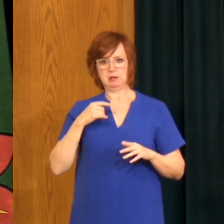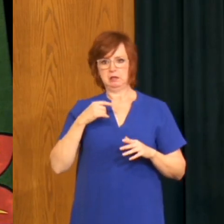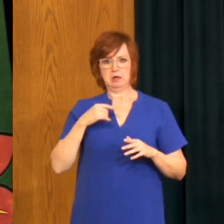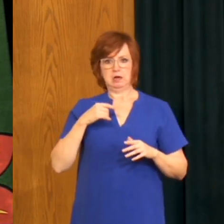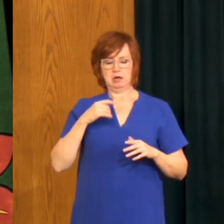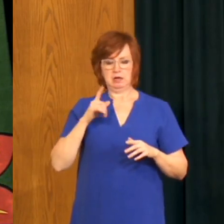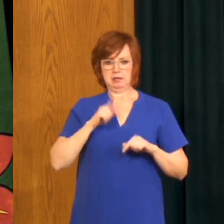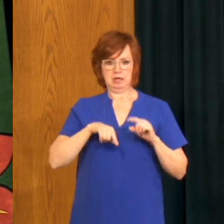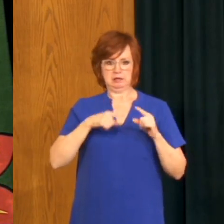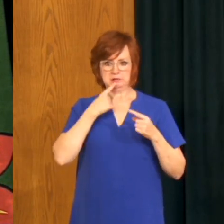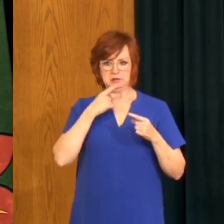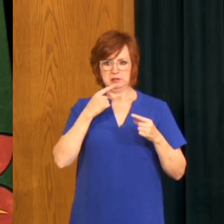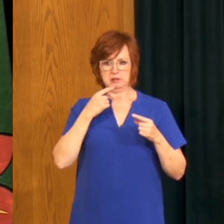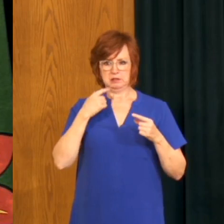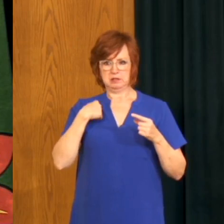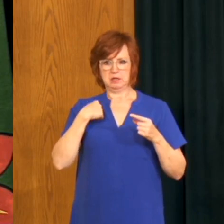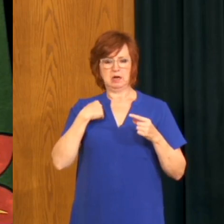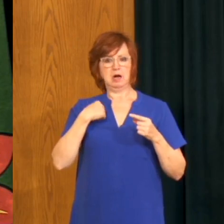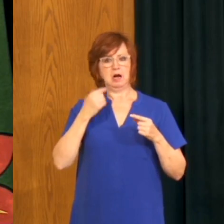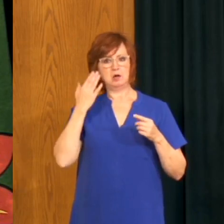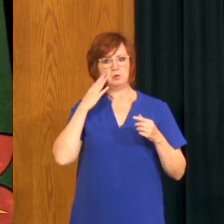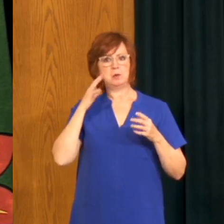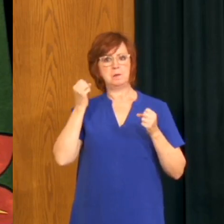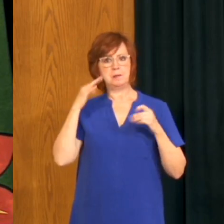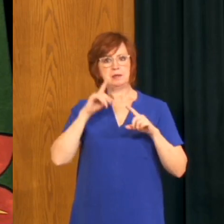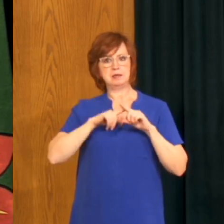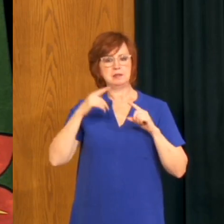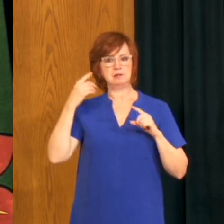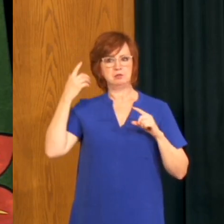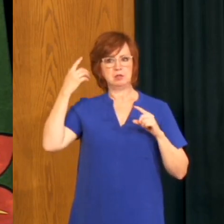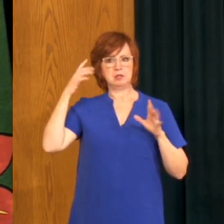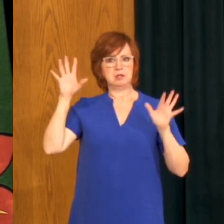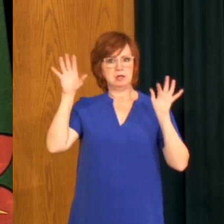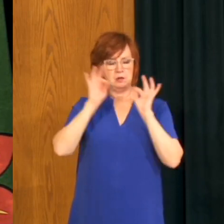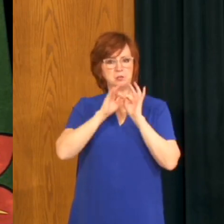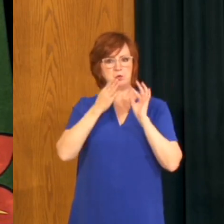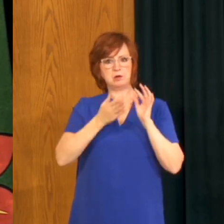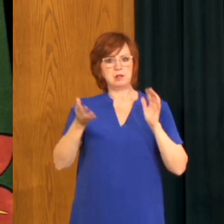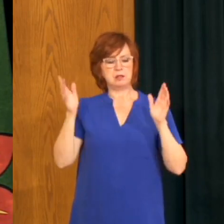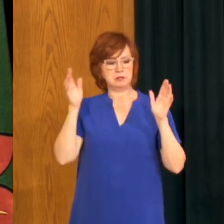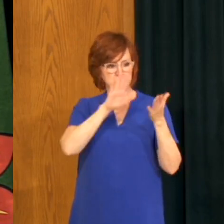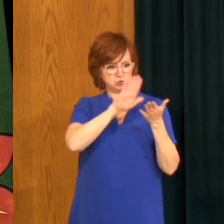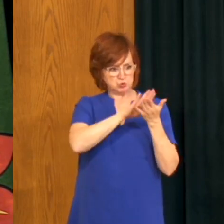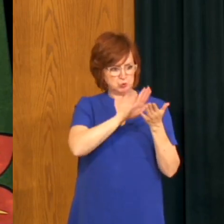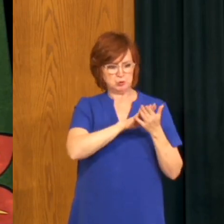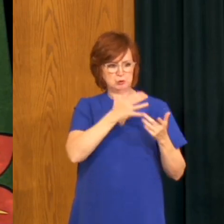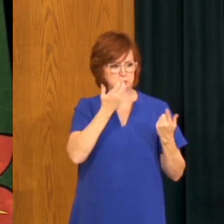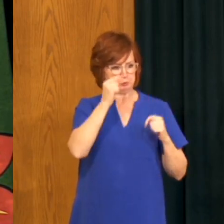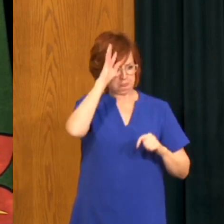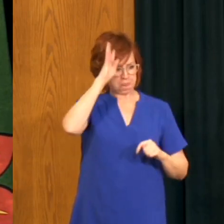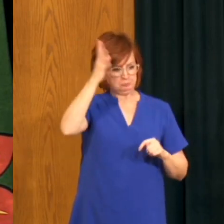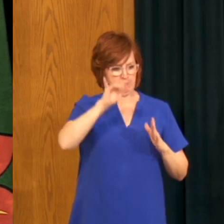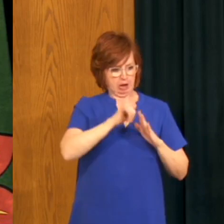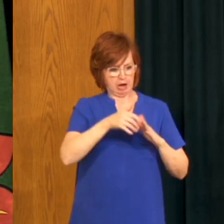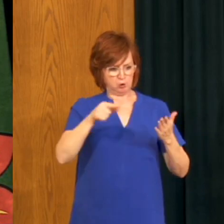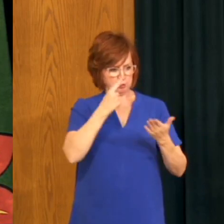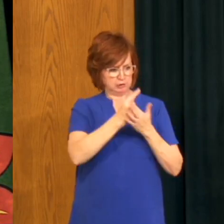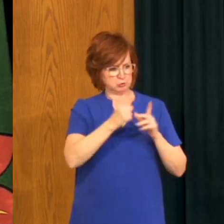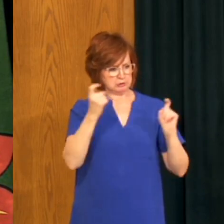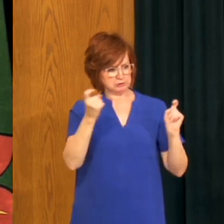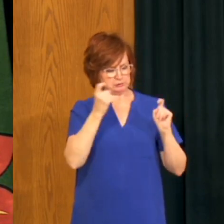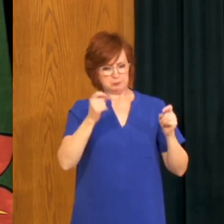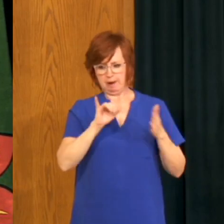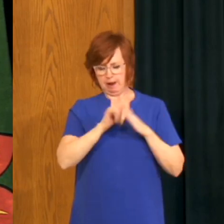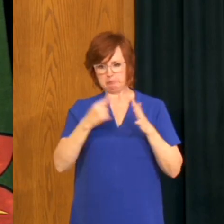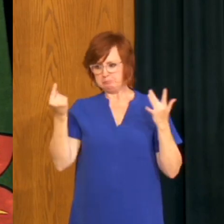initiatives, innovative initiatives, I might add, that have been being worked on by individual schools as well as school divisions. And so in my